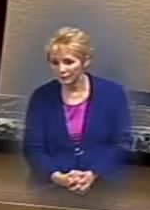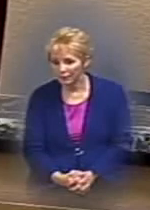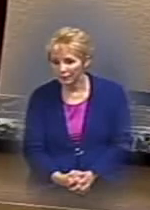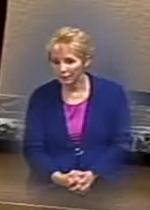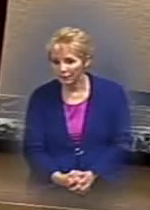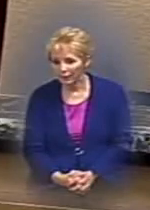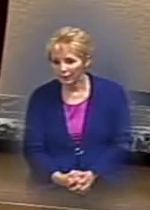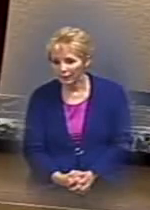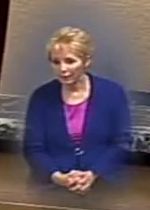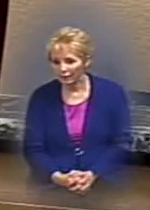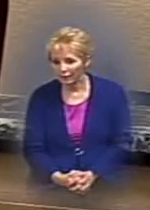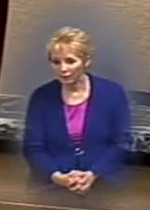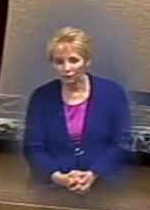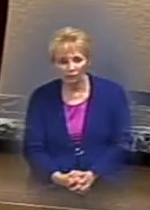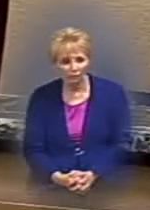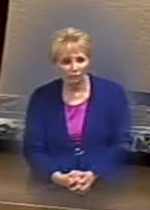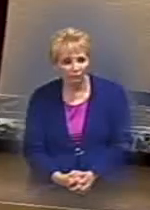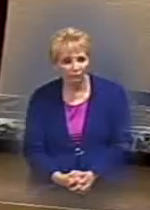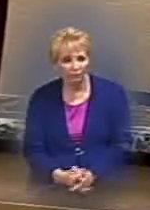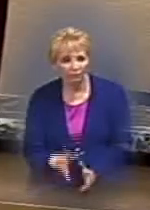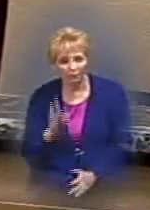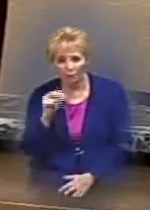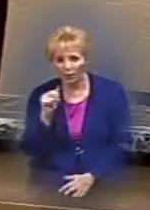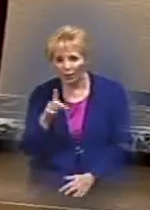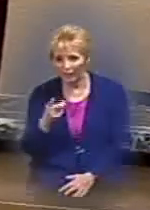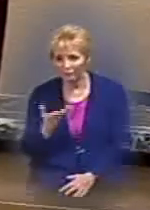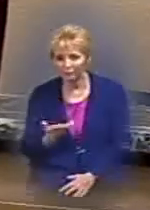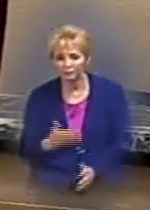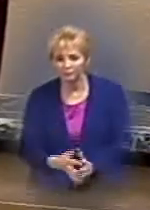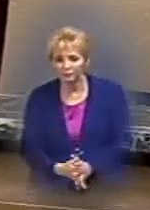You want a water tank update, Brad?